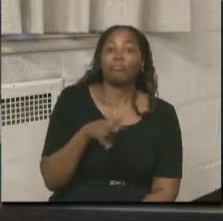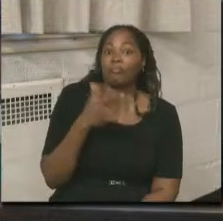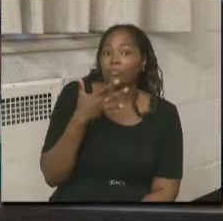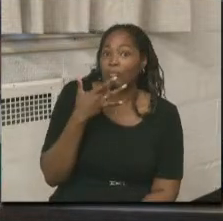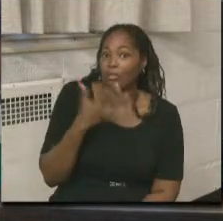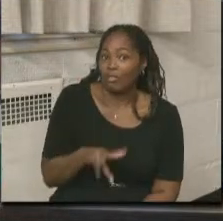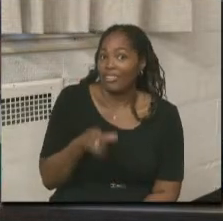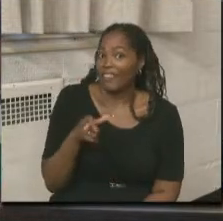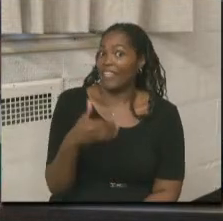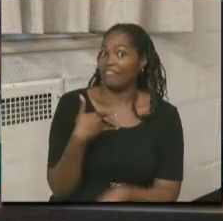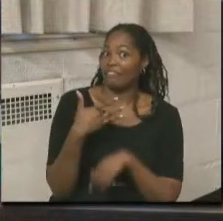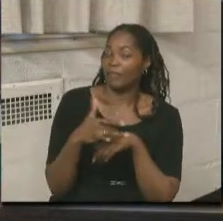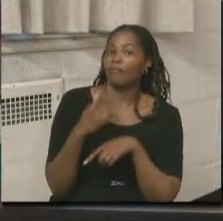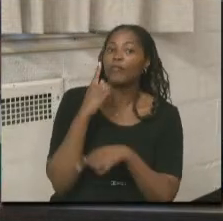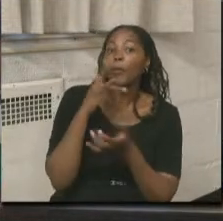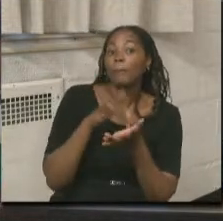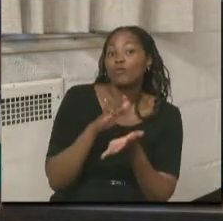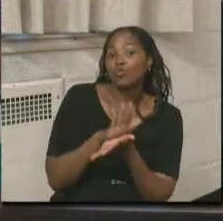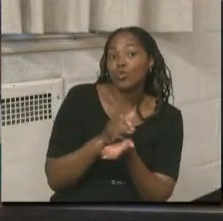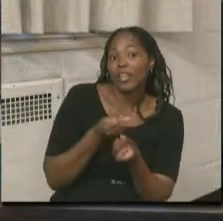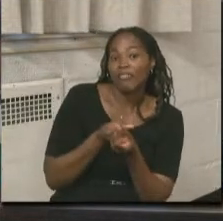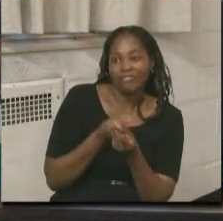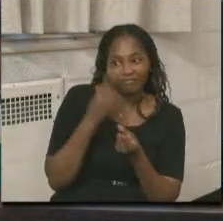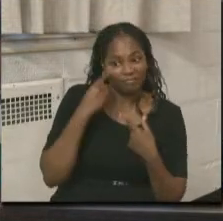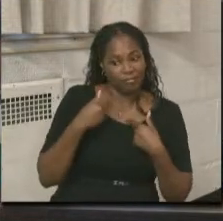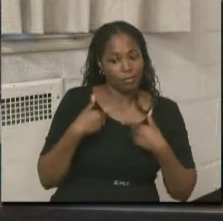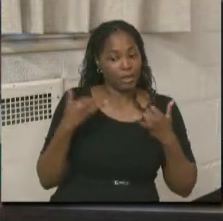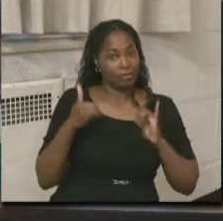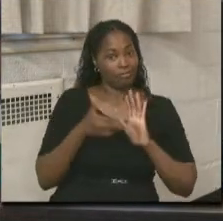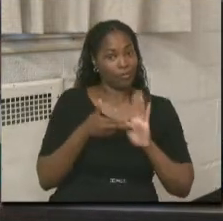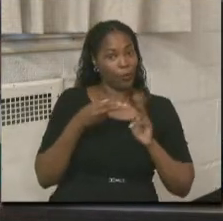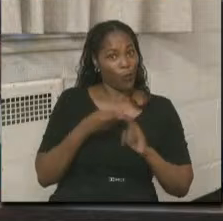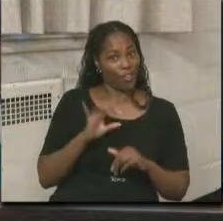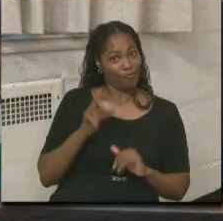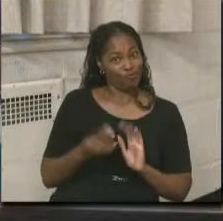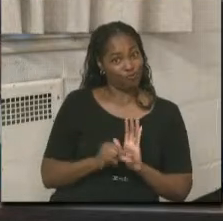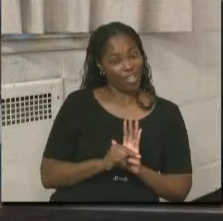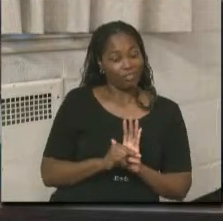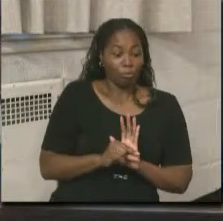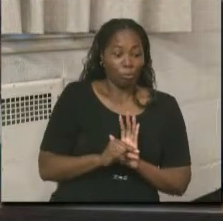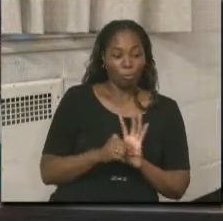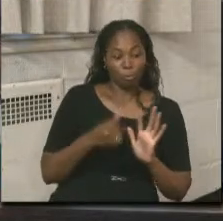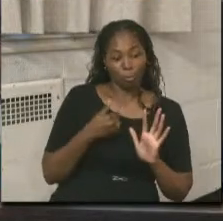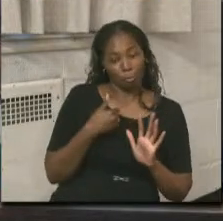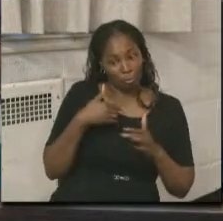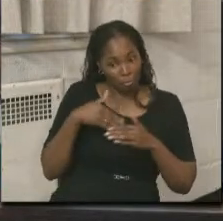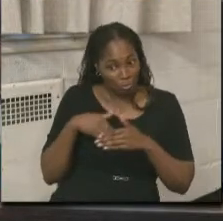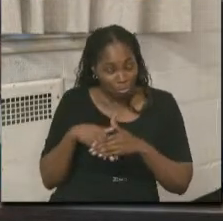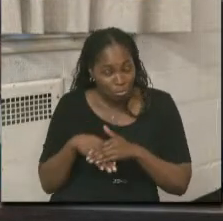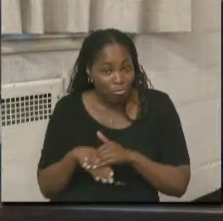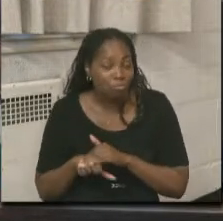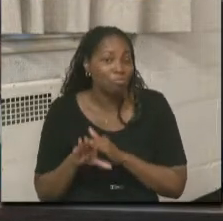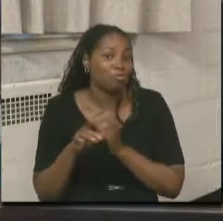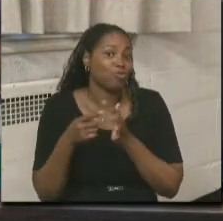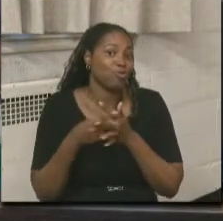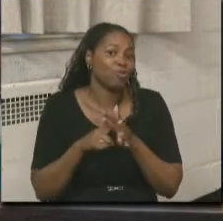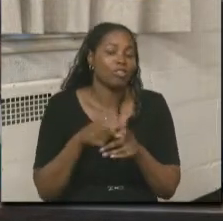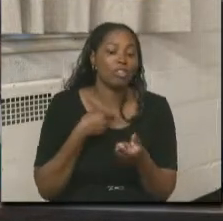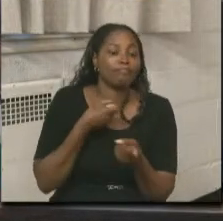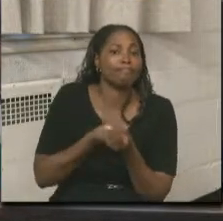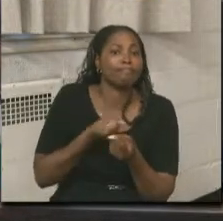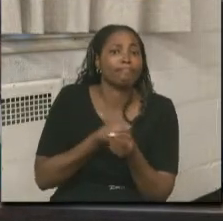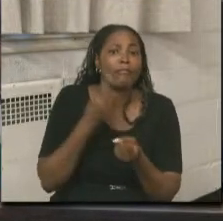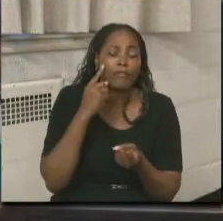middle school advocate. And since I was basically still an 8th grader, I slid right into that position and I got started advocating for middle schools